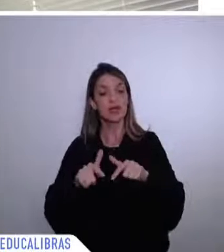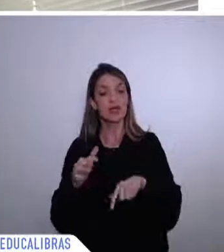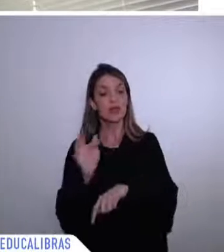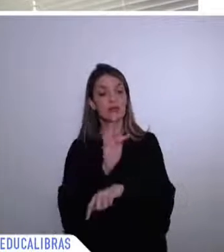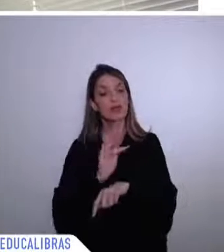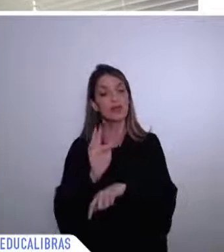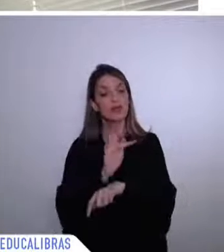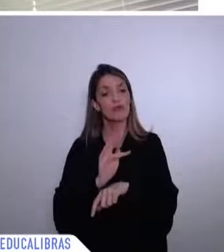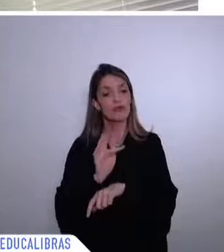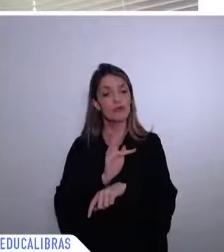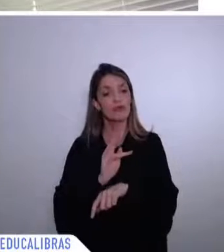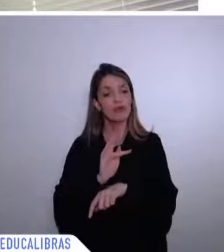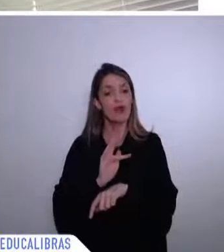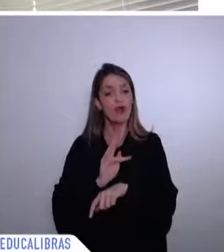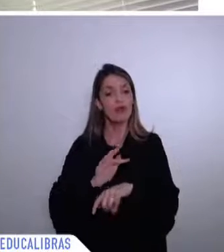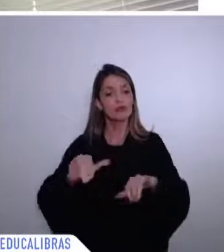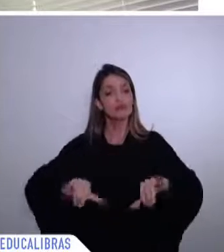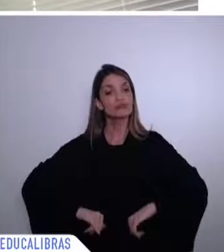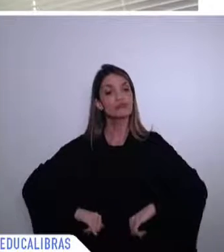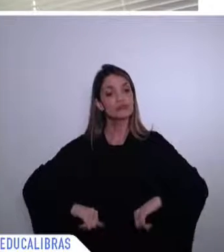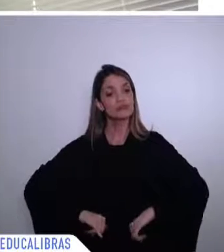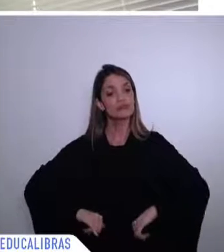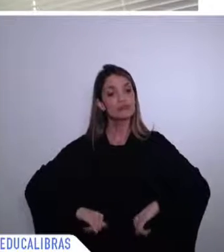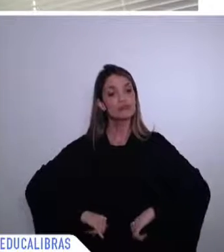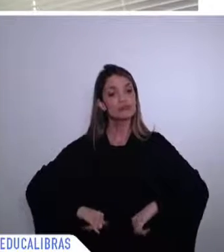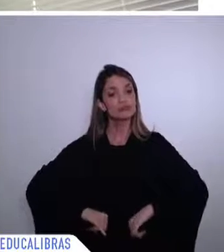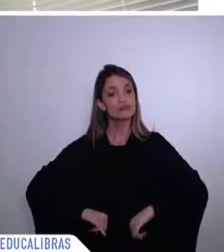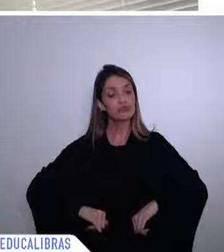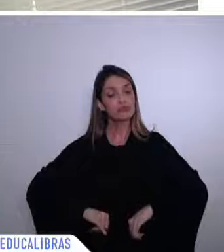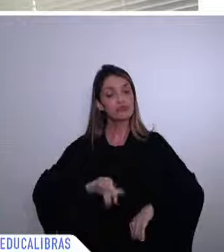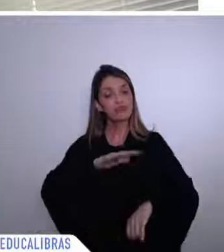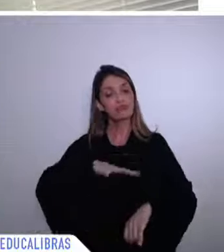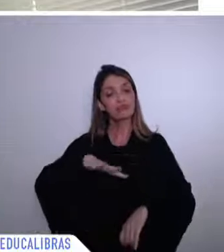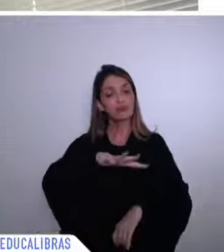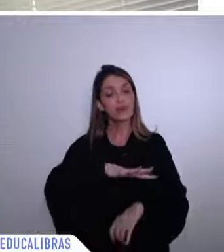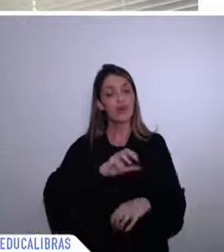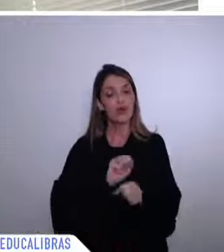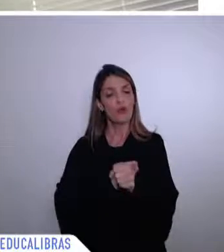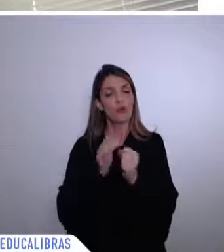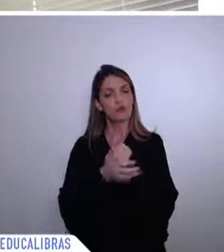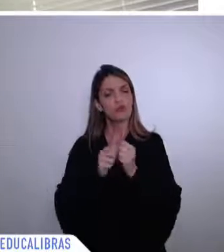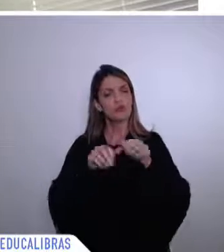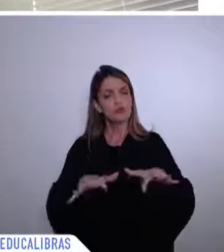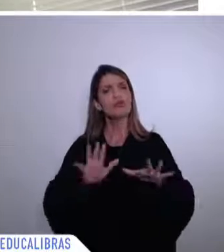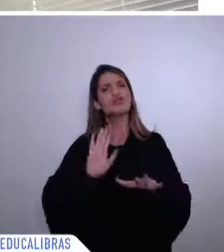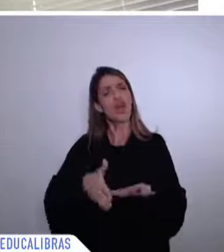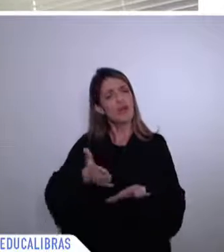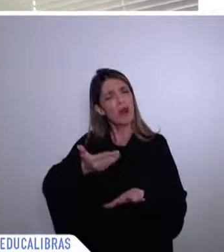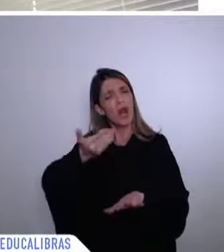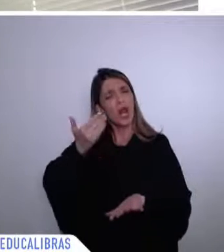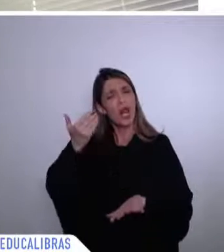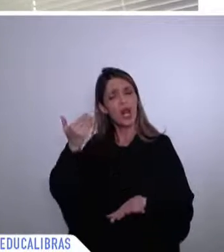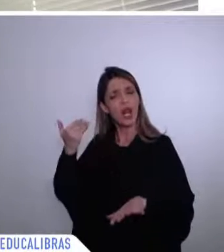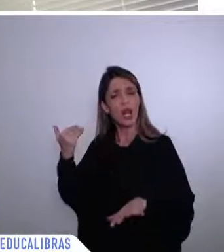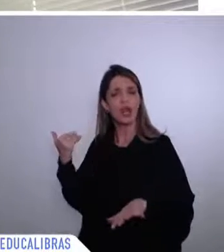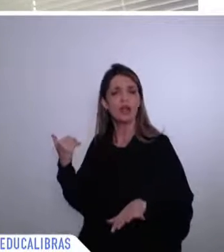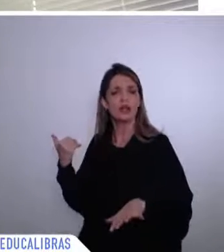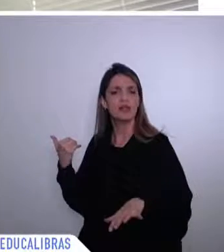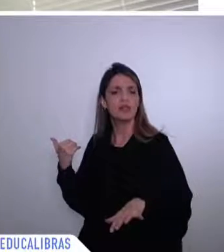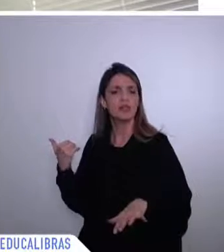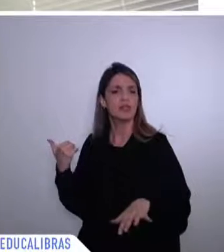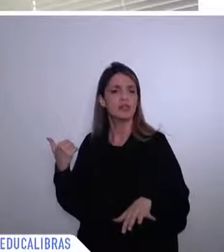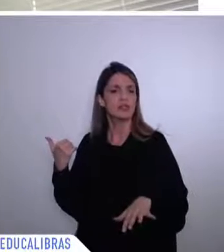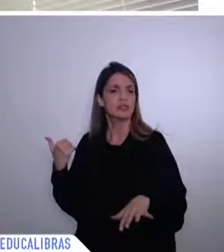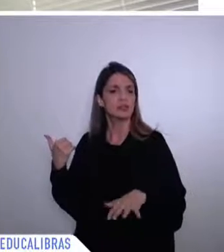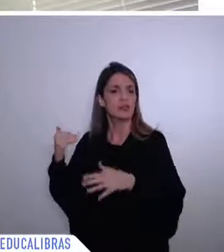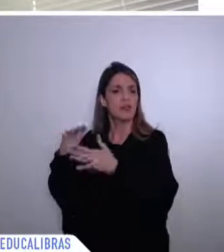these informal labor segments that took the blunt of the pandemic's attack.